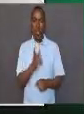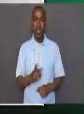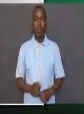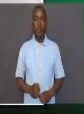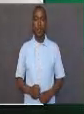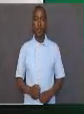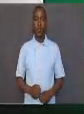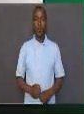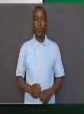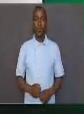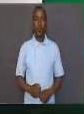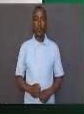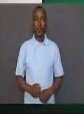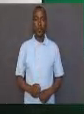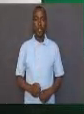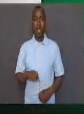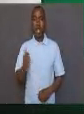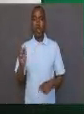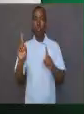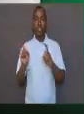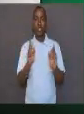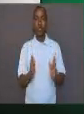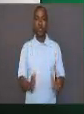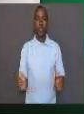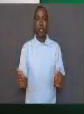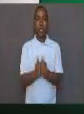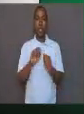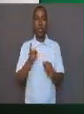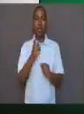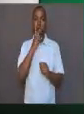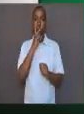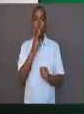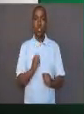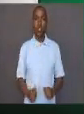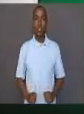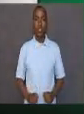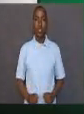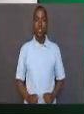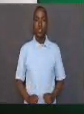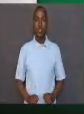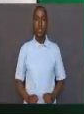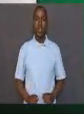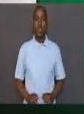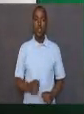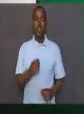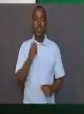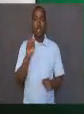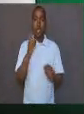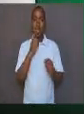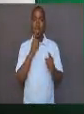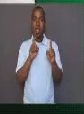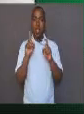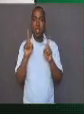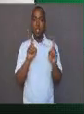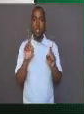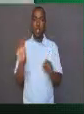worked with other scientists to produce trials that were tested and